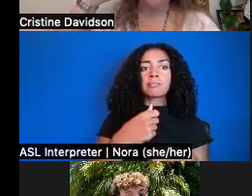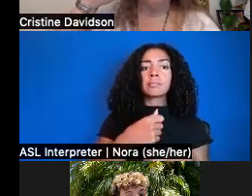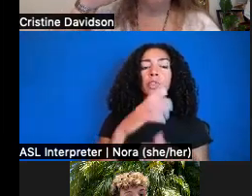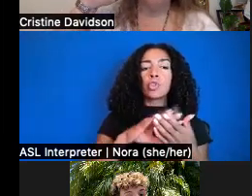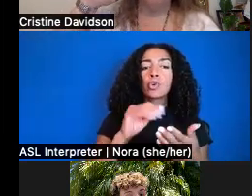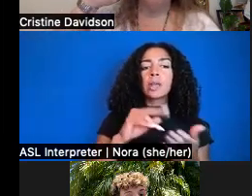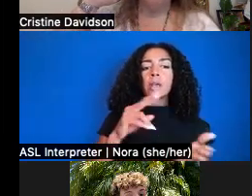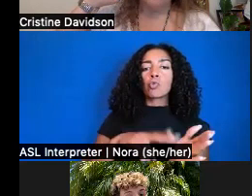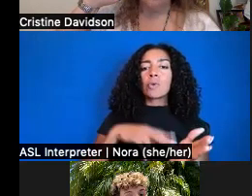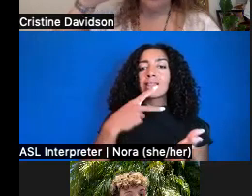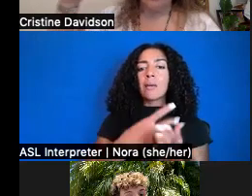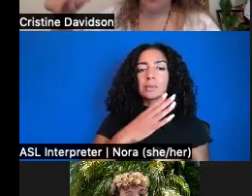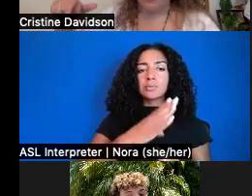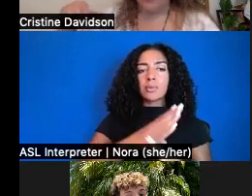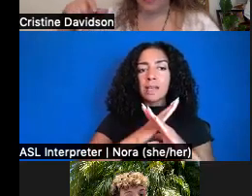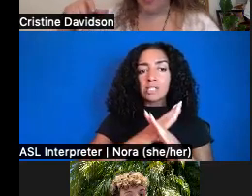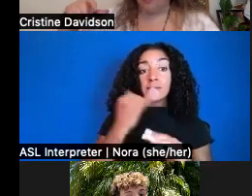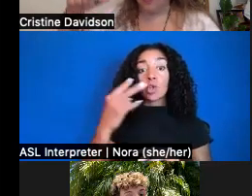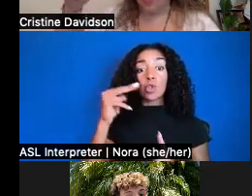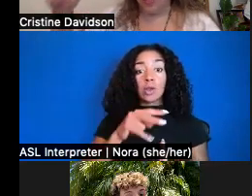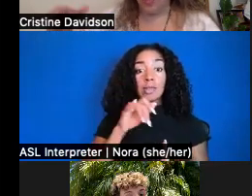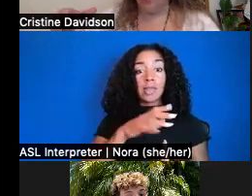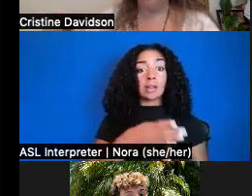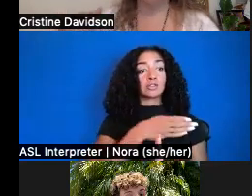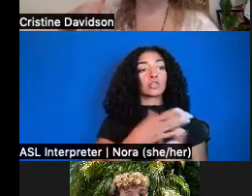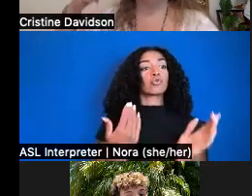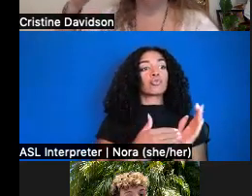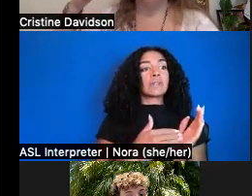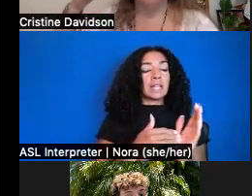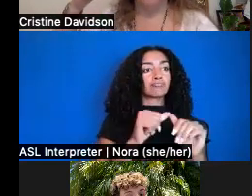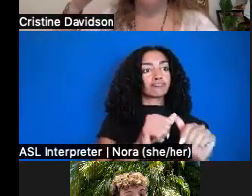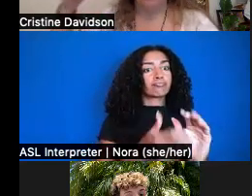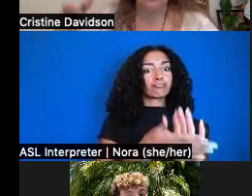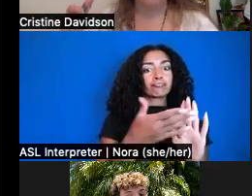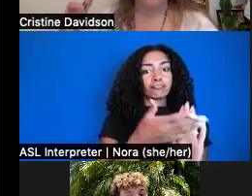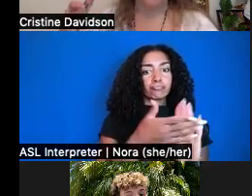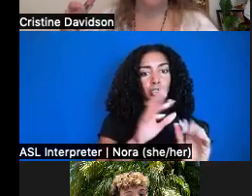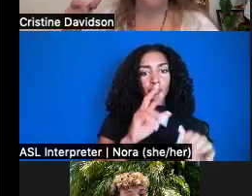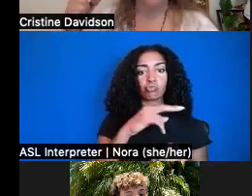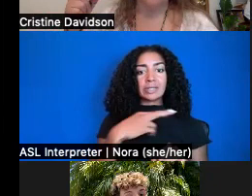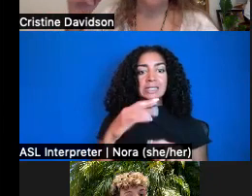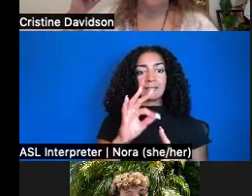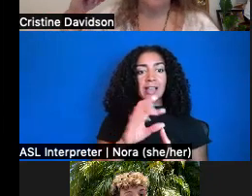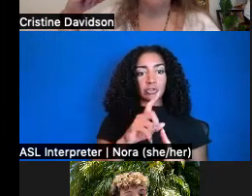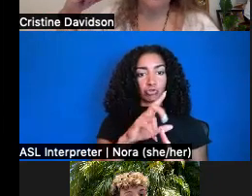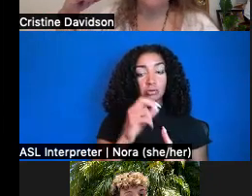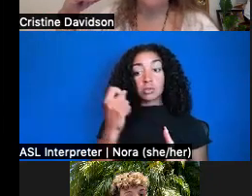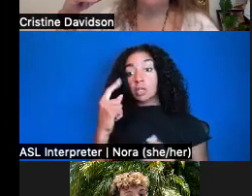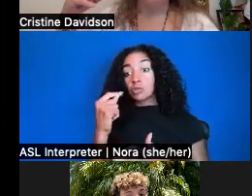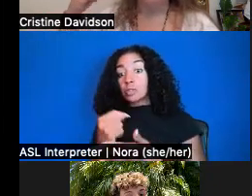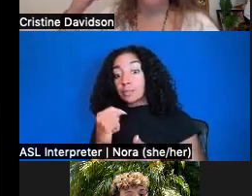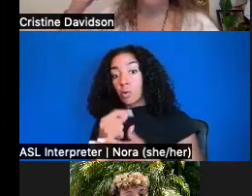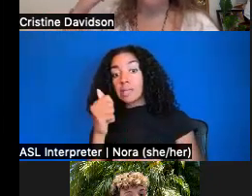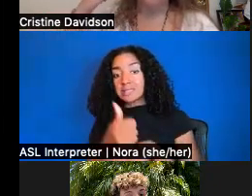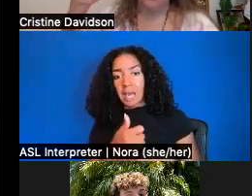factors, the treatment would be set up to try to help with those risk factors. Like, do they have a place to